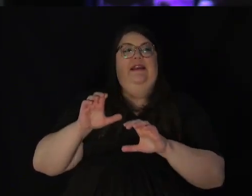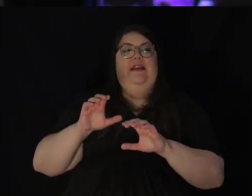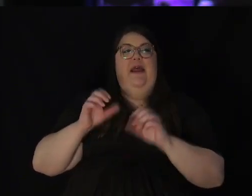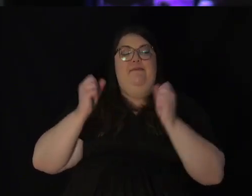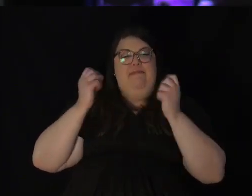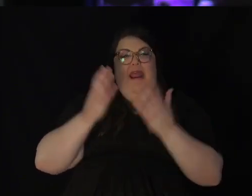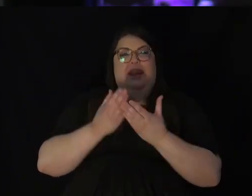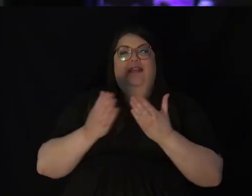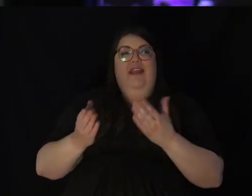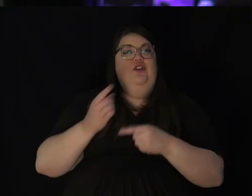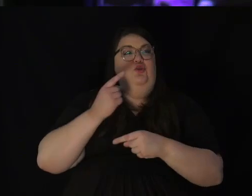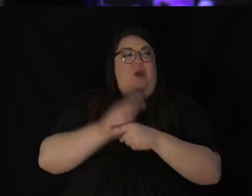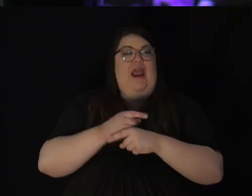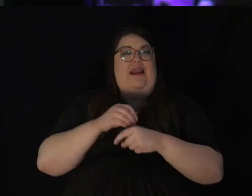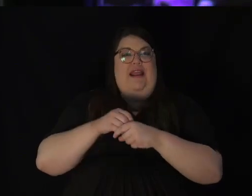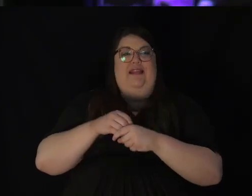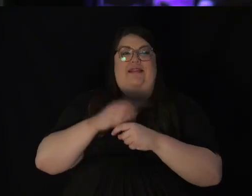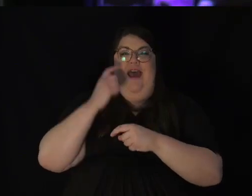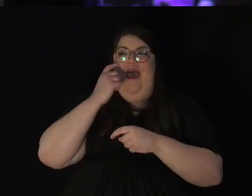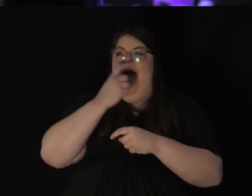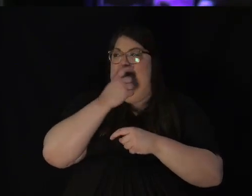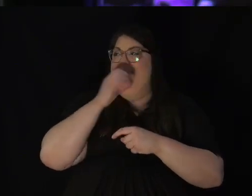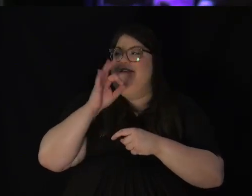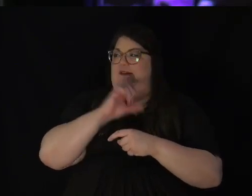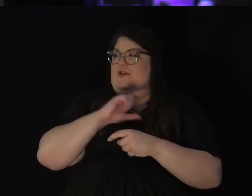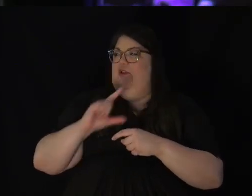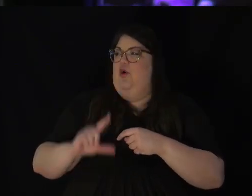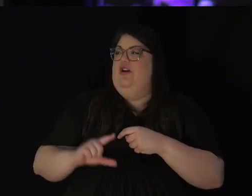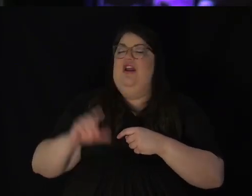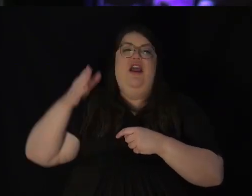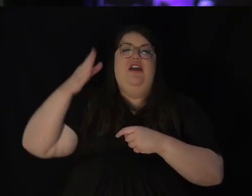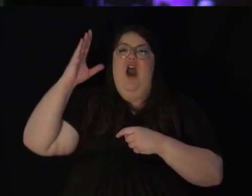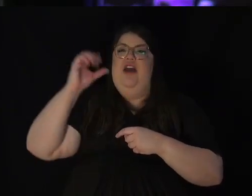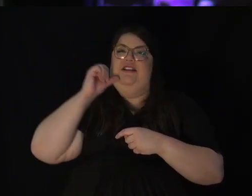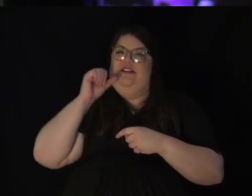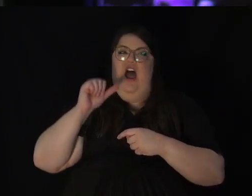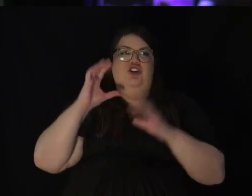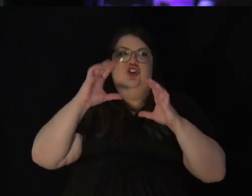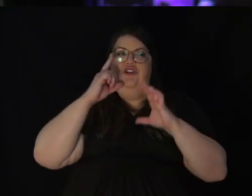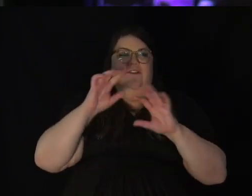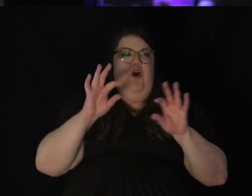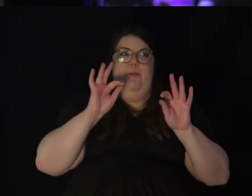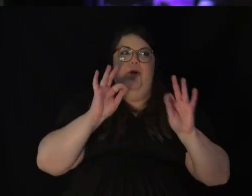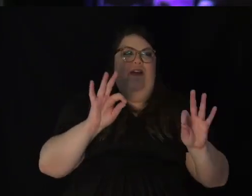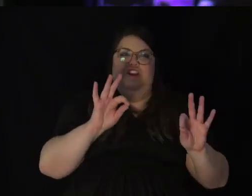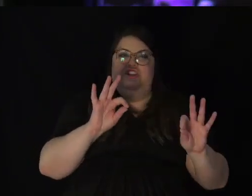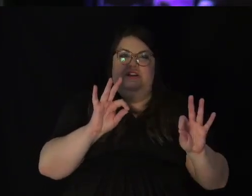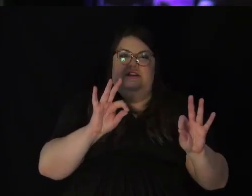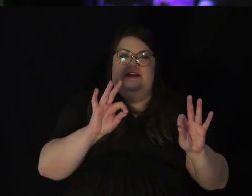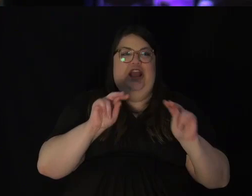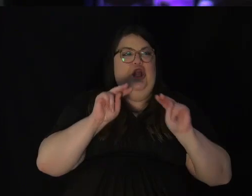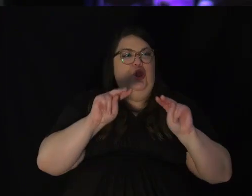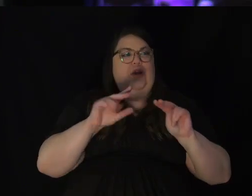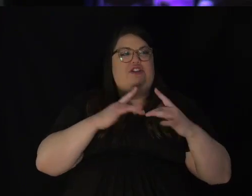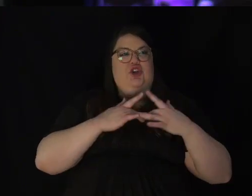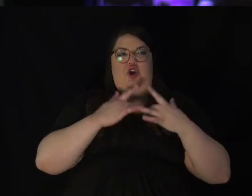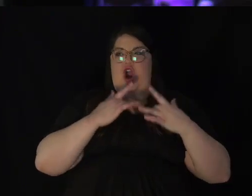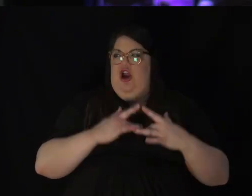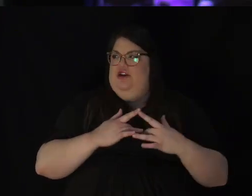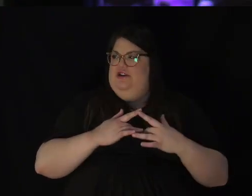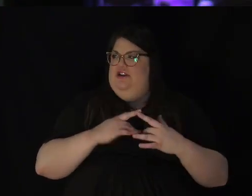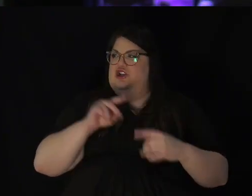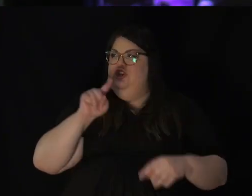many things right in the eyes of the Lord. God isn't looking for perfection. He looks at your heart. Do you love